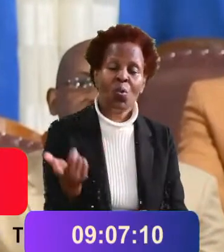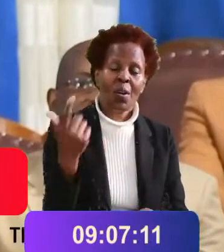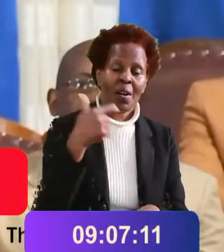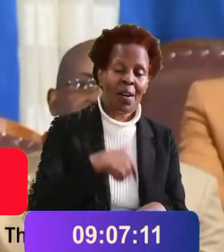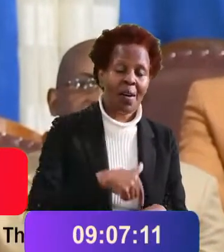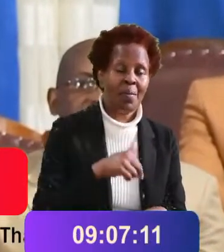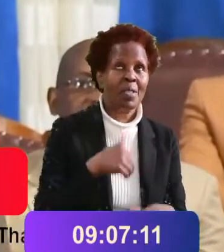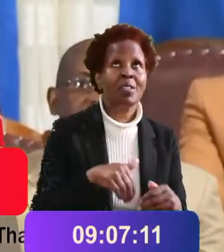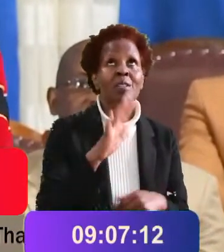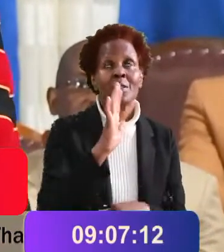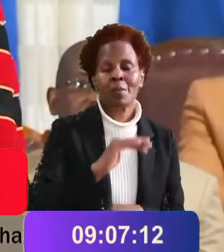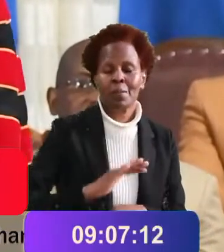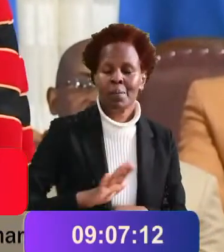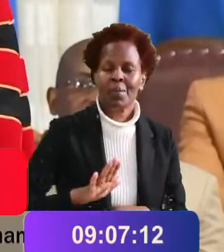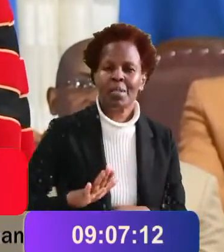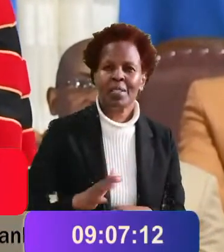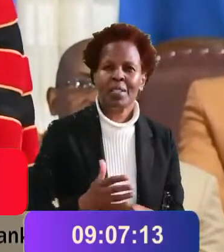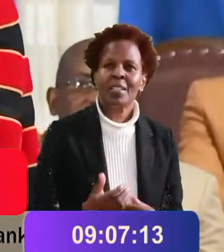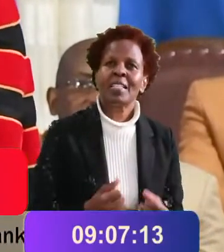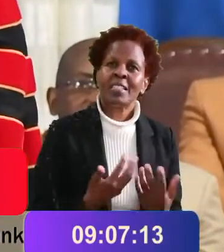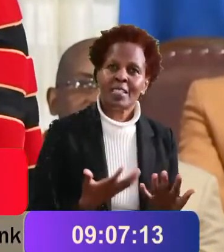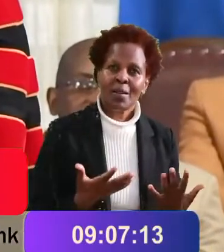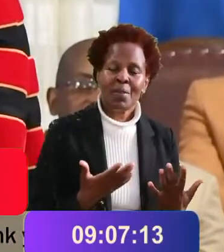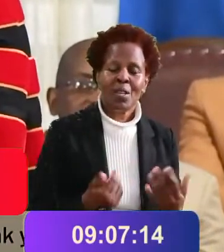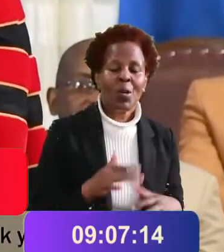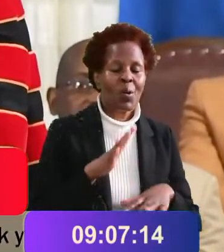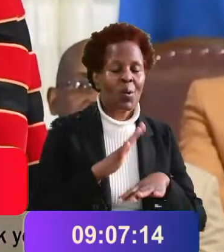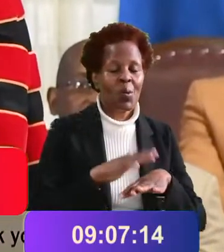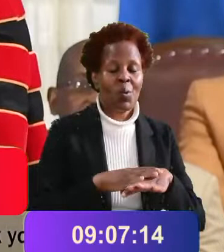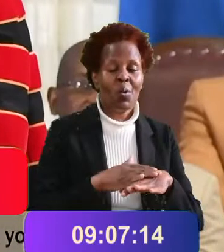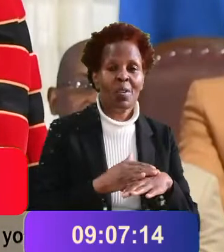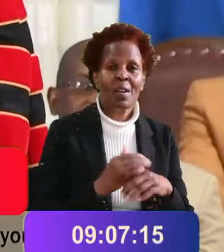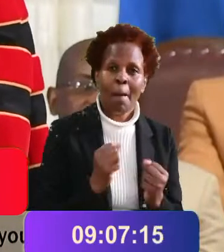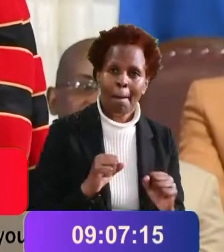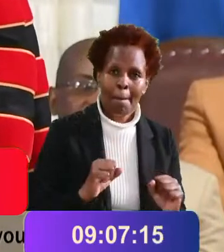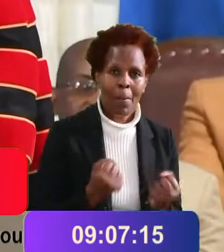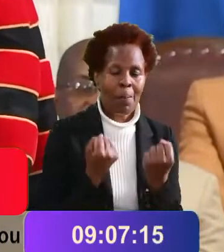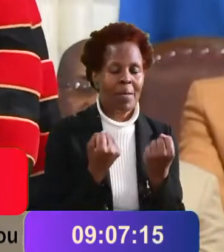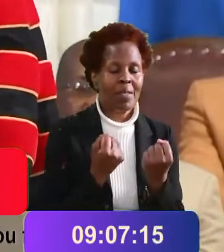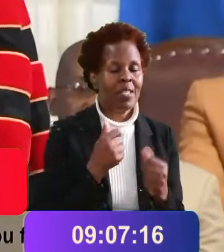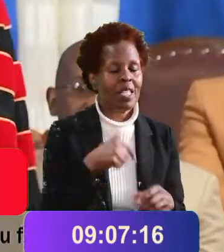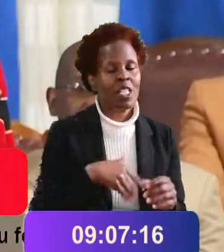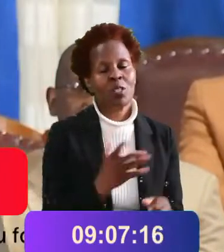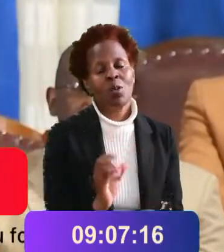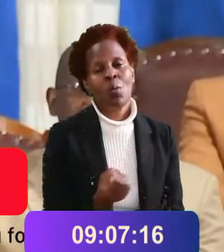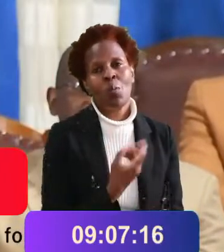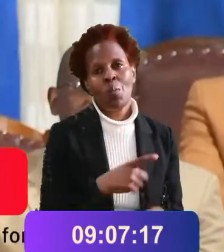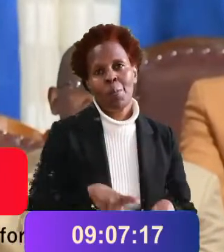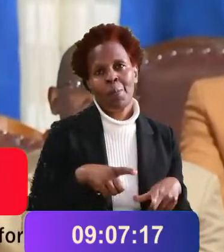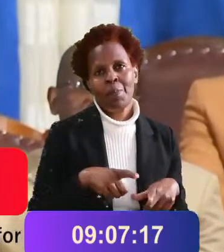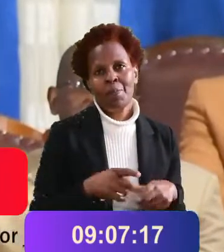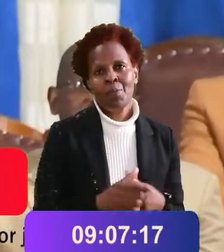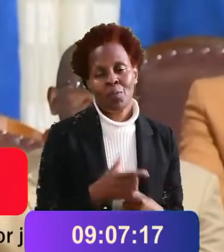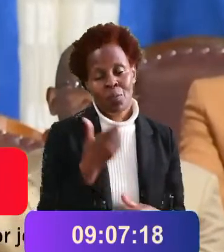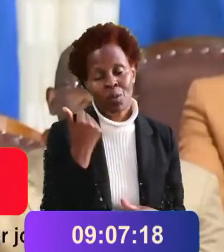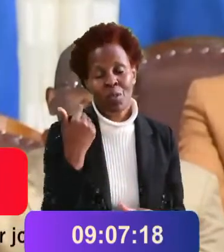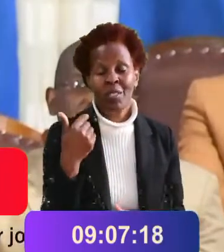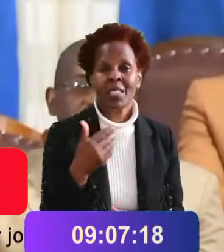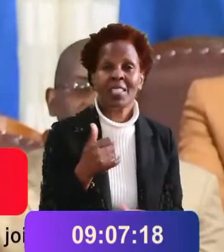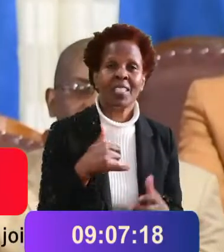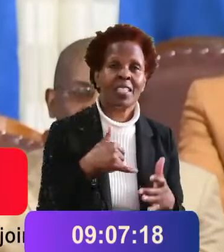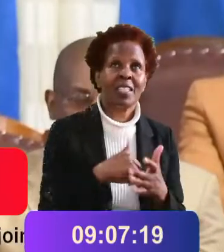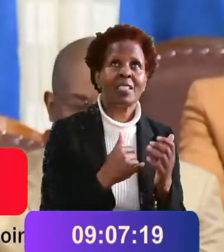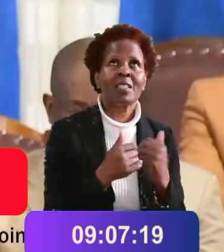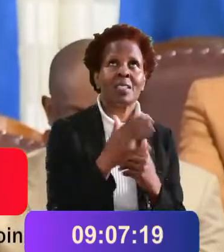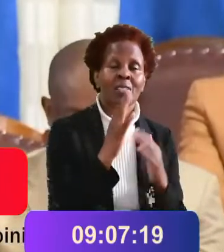presence of God, something godly will always happen in your life. And because this is a house